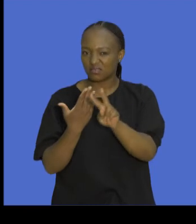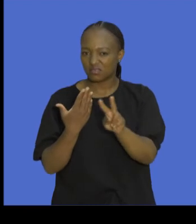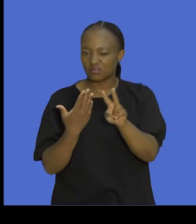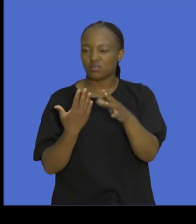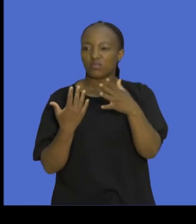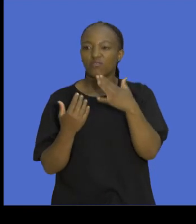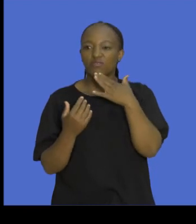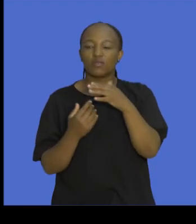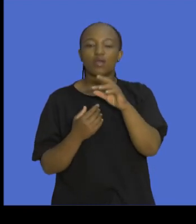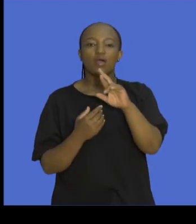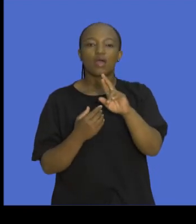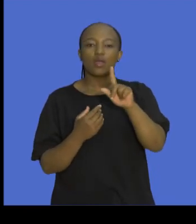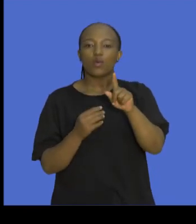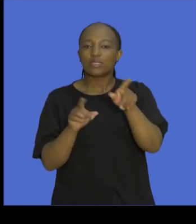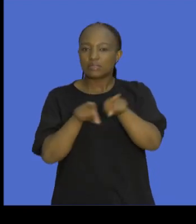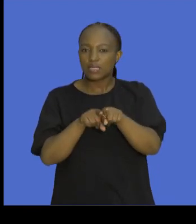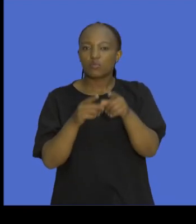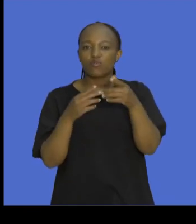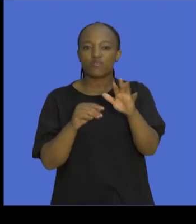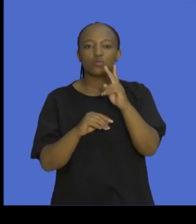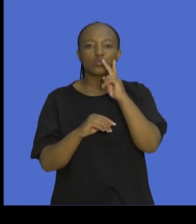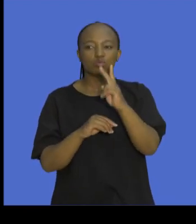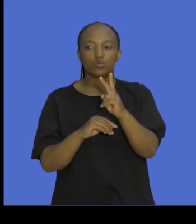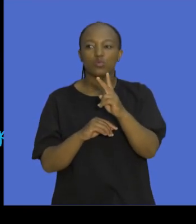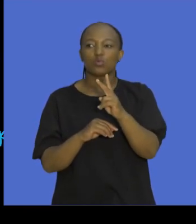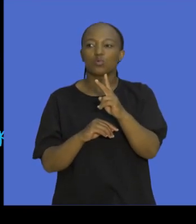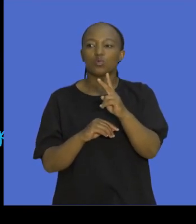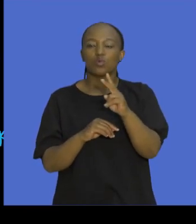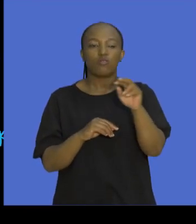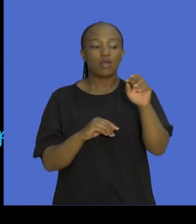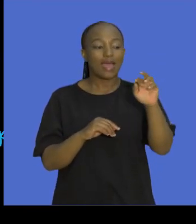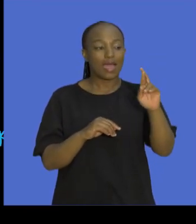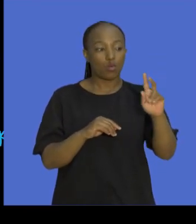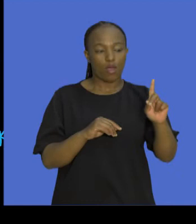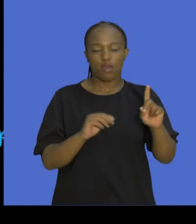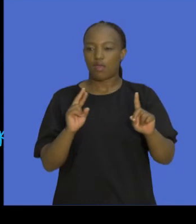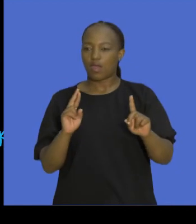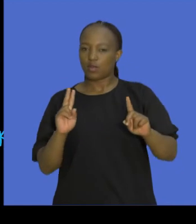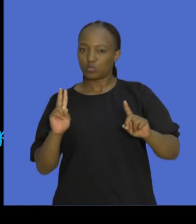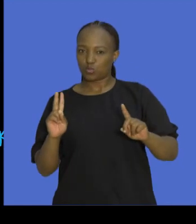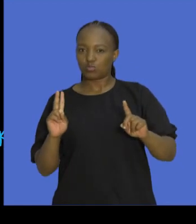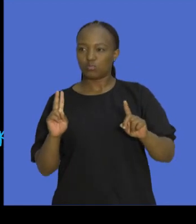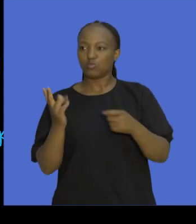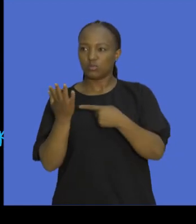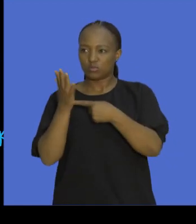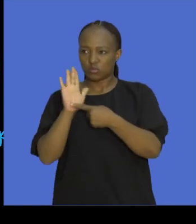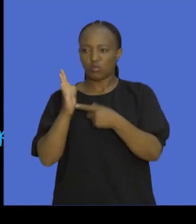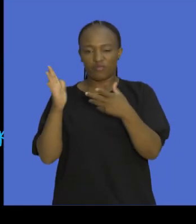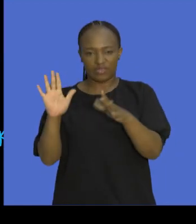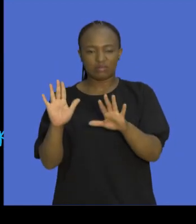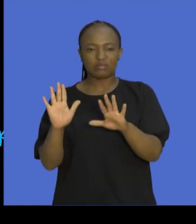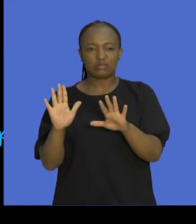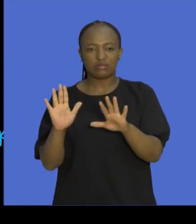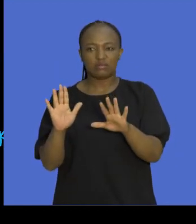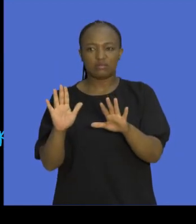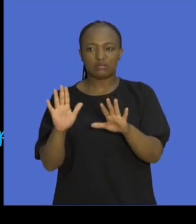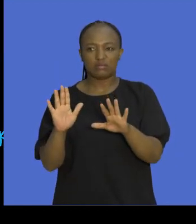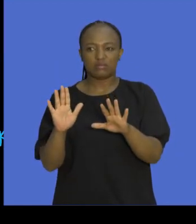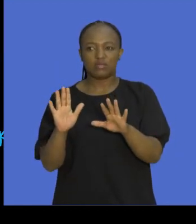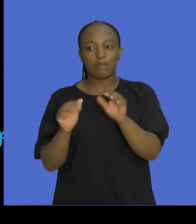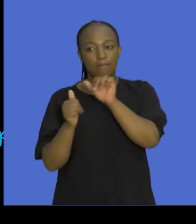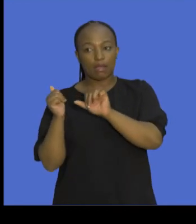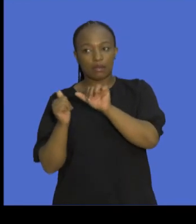voltage across R1 is equals to the voltage across R2, as we have shown here, okay? Right,